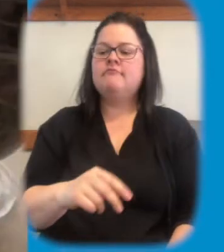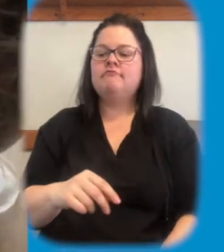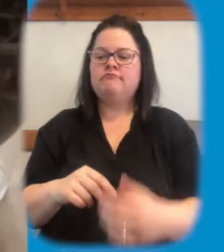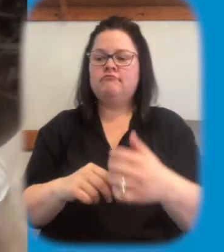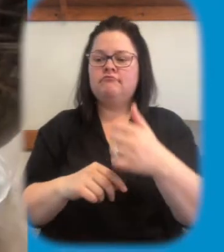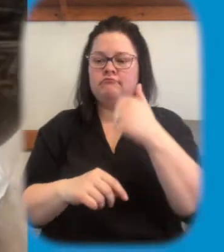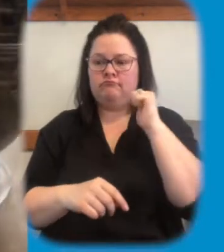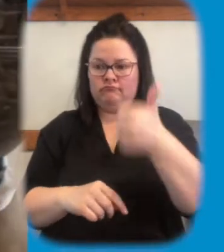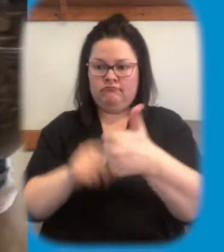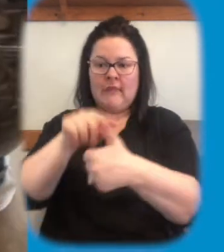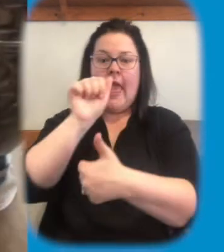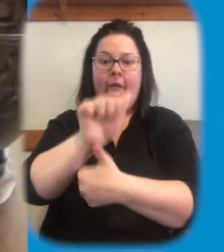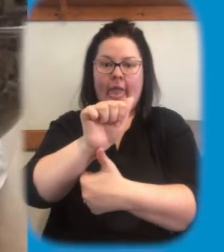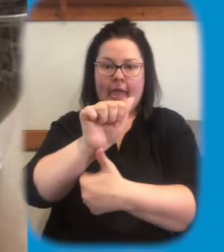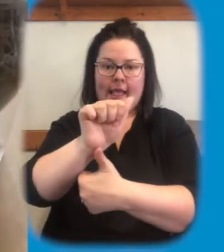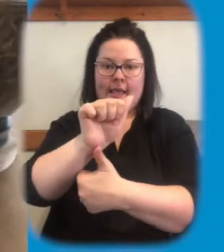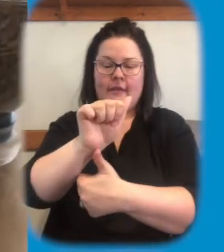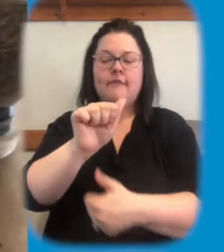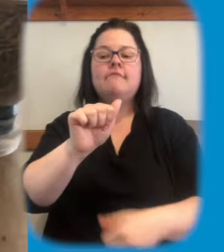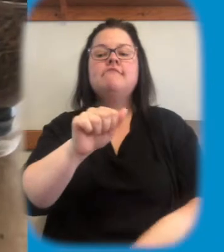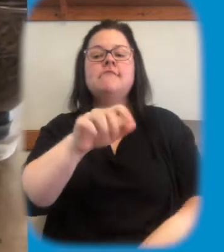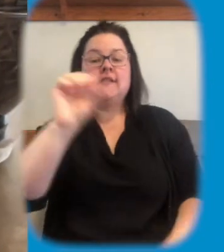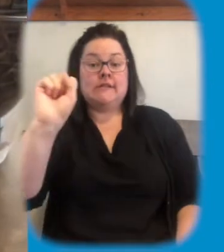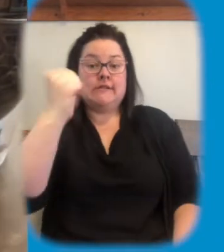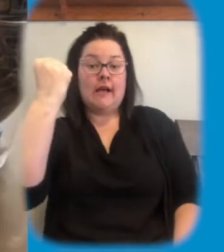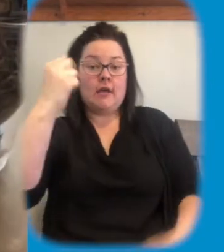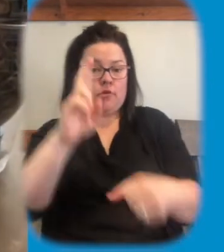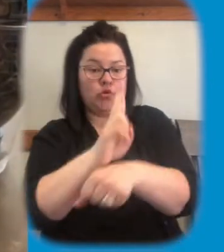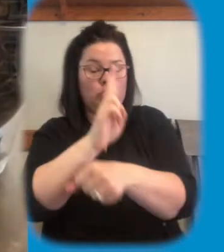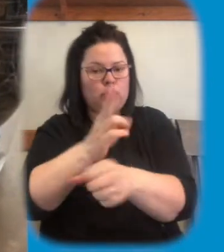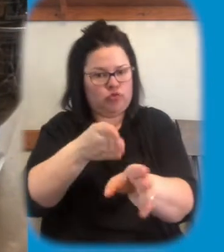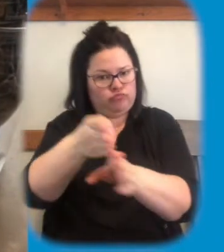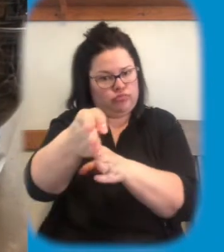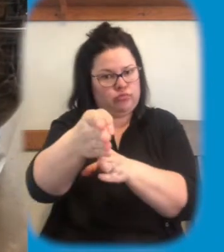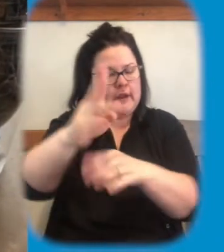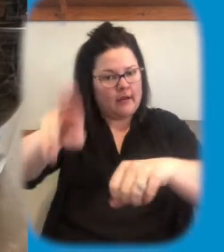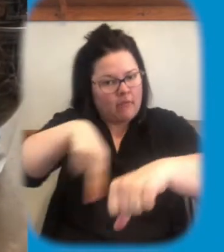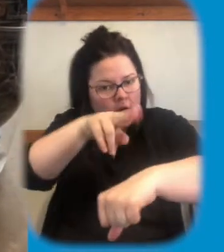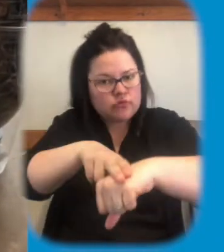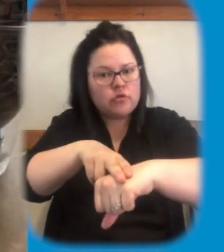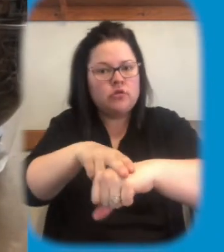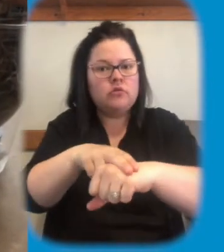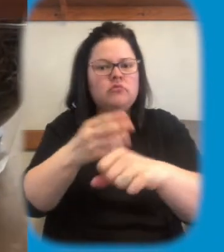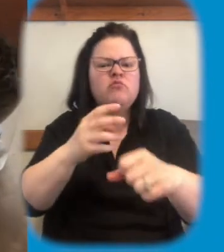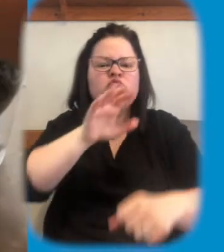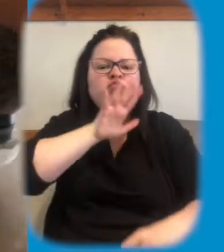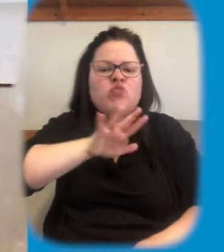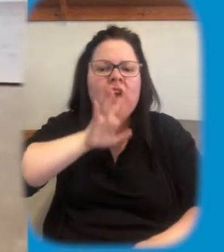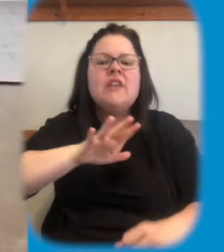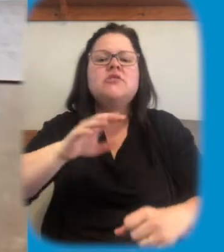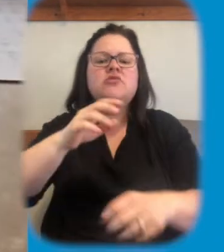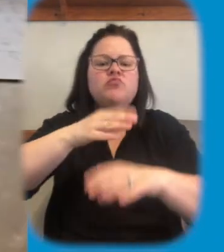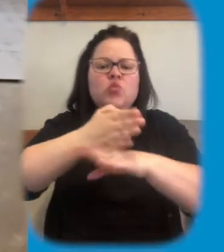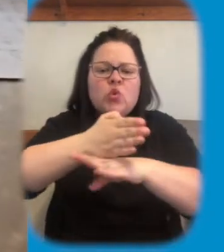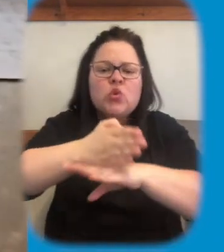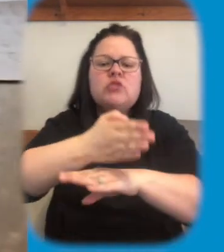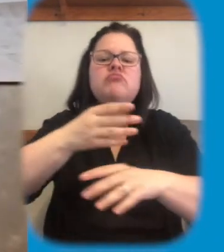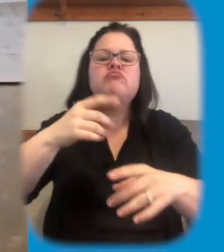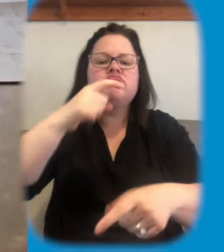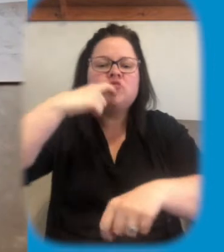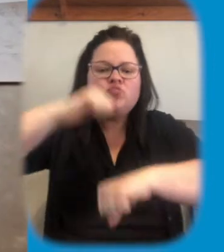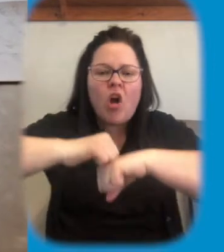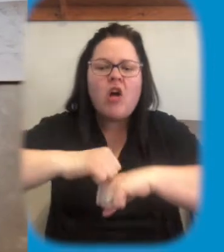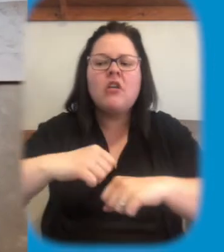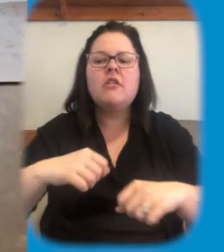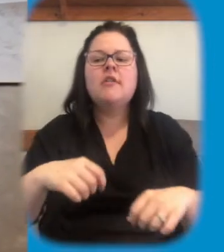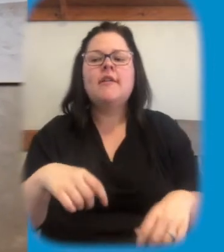is filter A, and Simon made this filter just out of natural materials. But you didn't just make